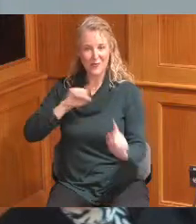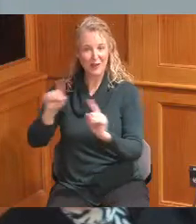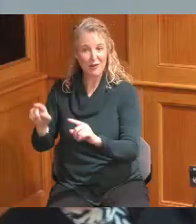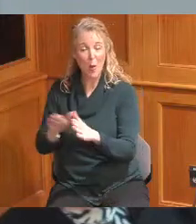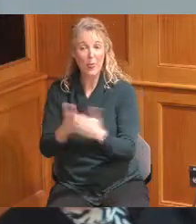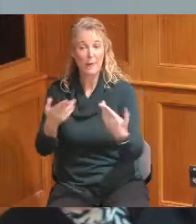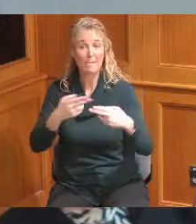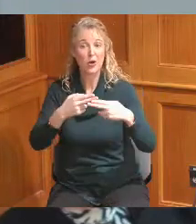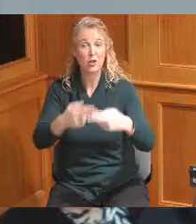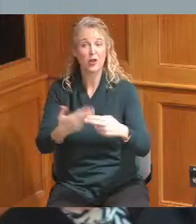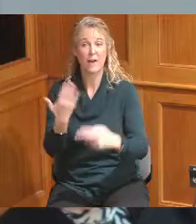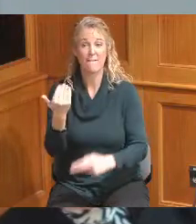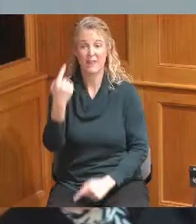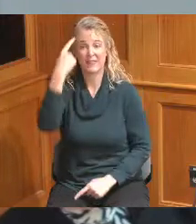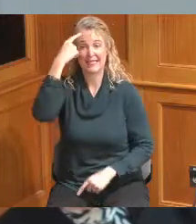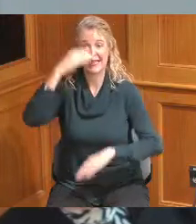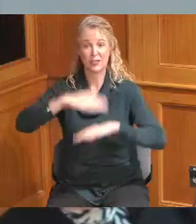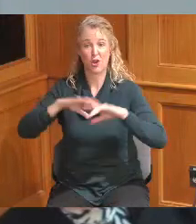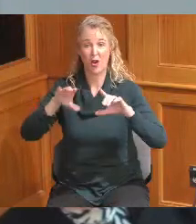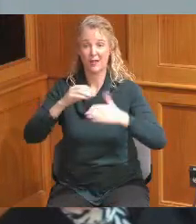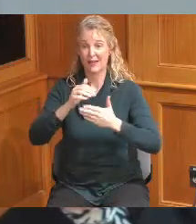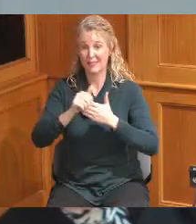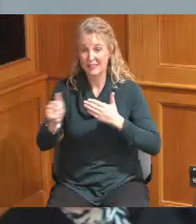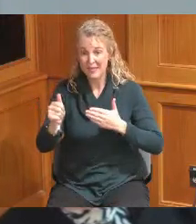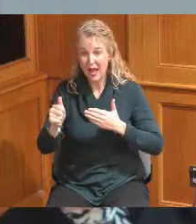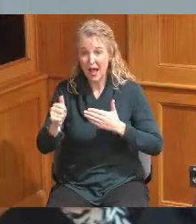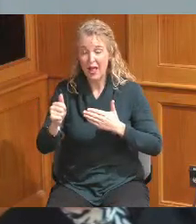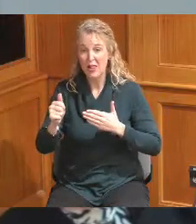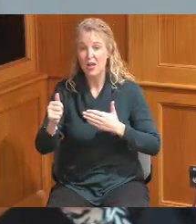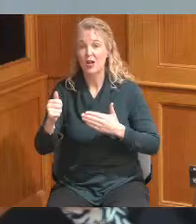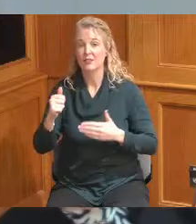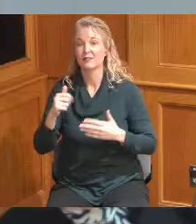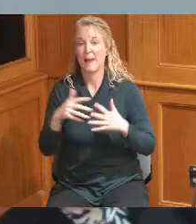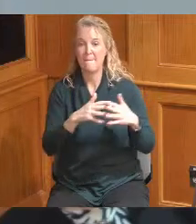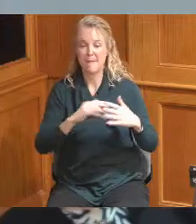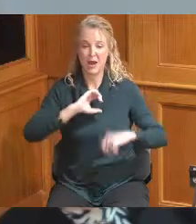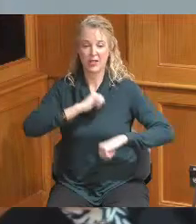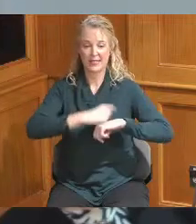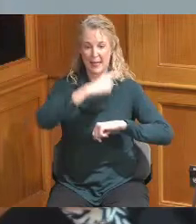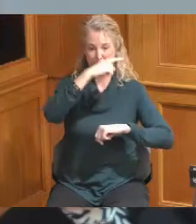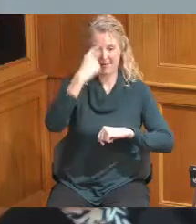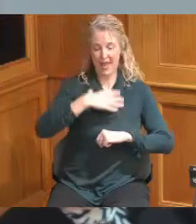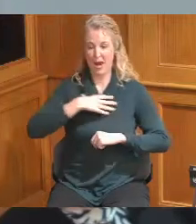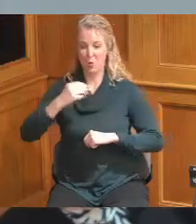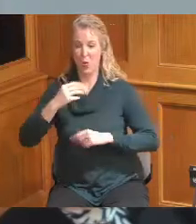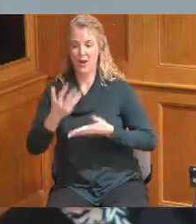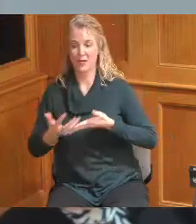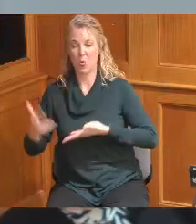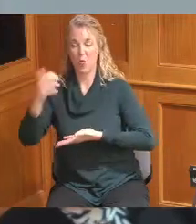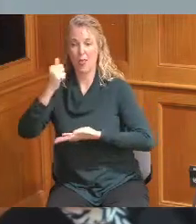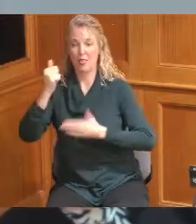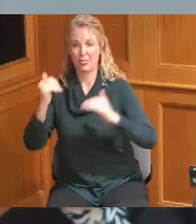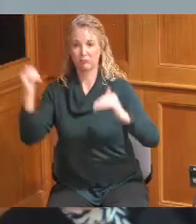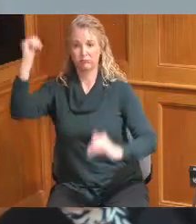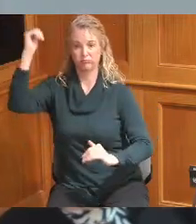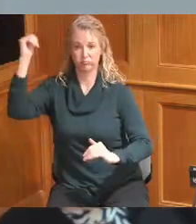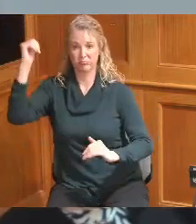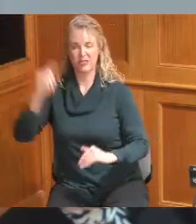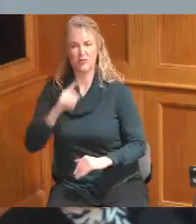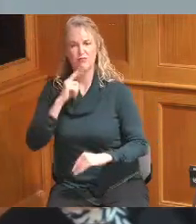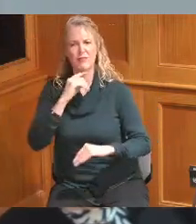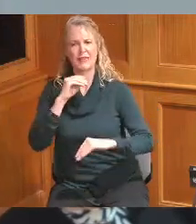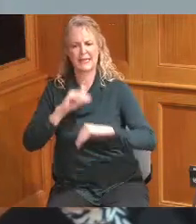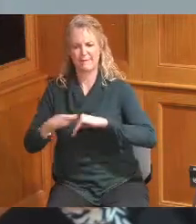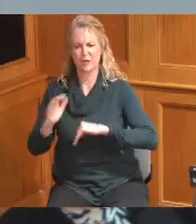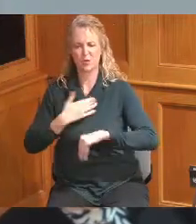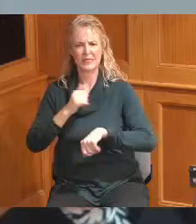called 15 Cents on the Dollar, How America Created the Black and White Wealth Gap. That really informs the work that we do at Mortar and how